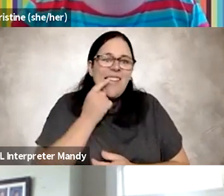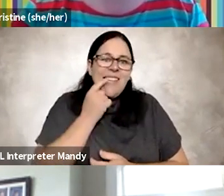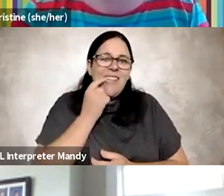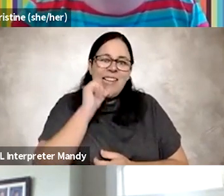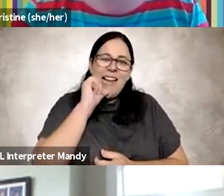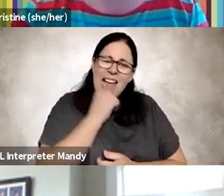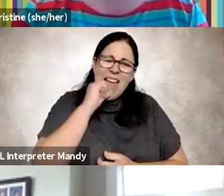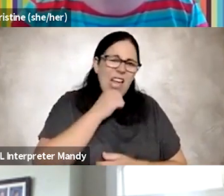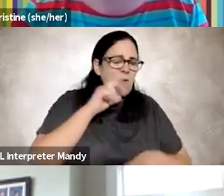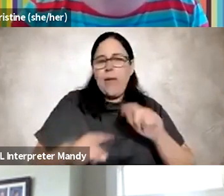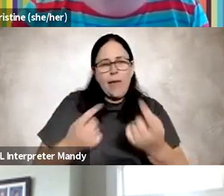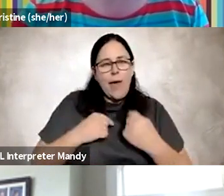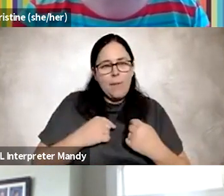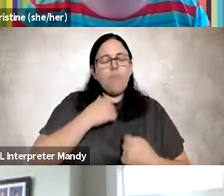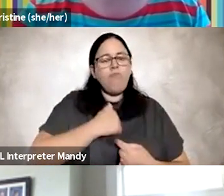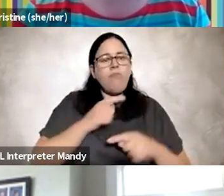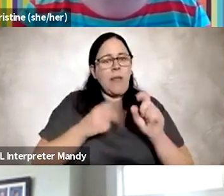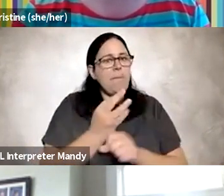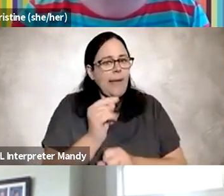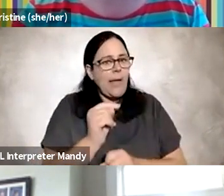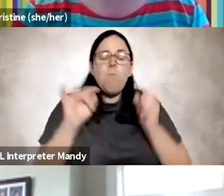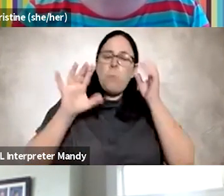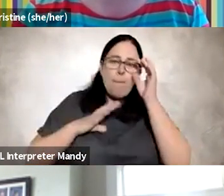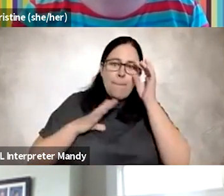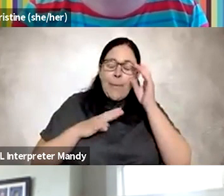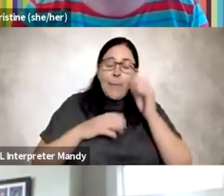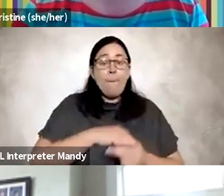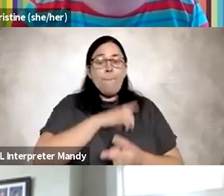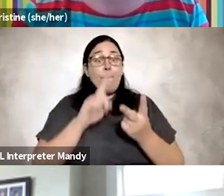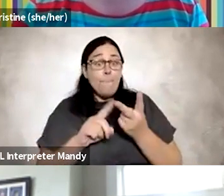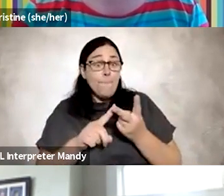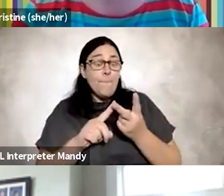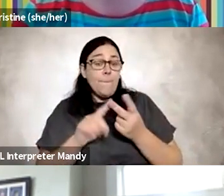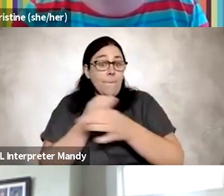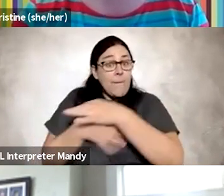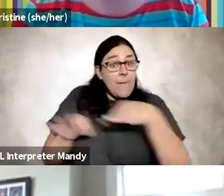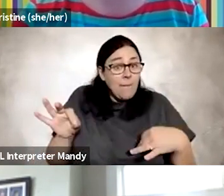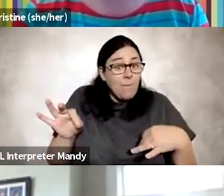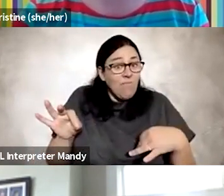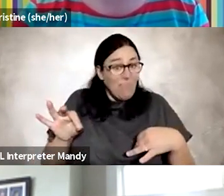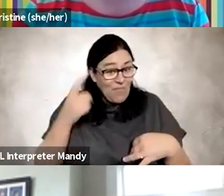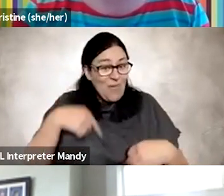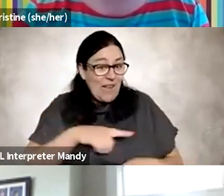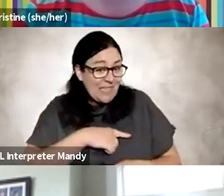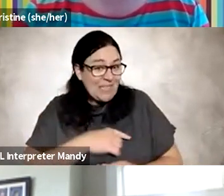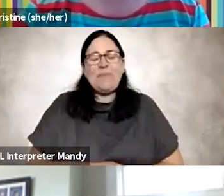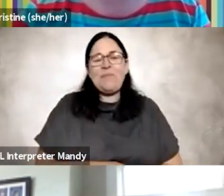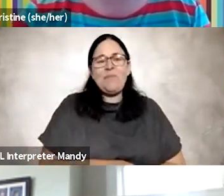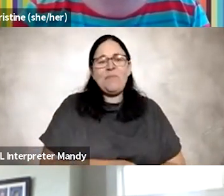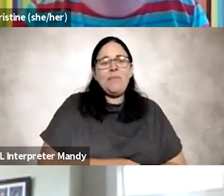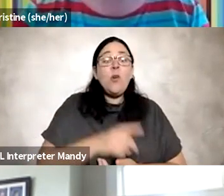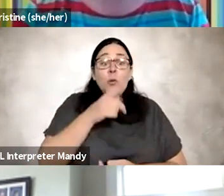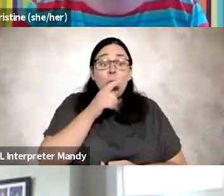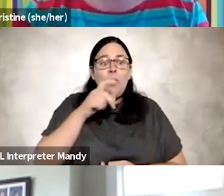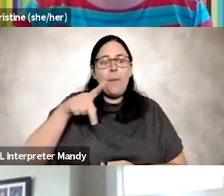her regrets, but we've got someone who's going to step in and pinch hit for us. Patrick O'Reilly,